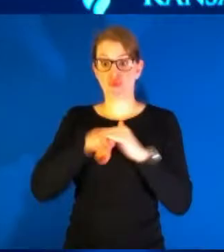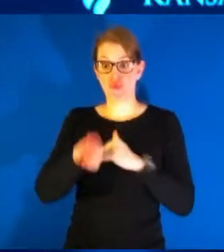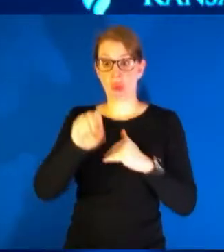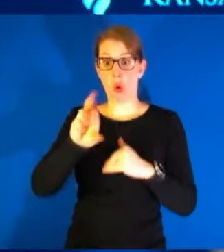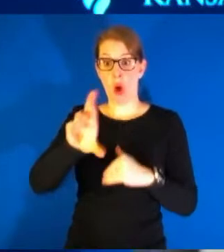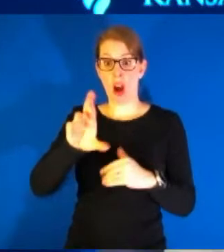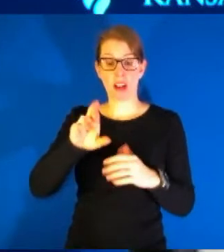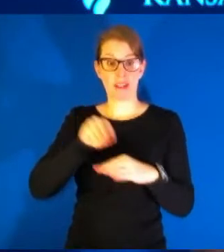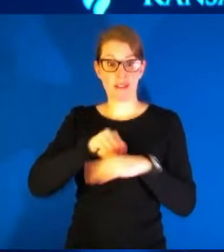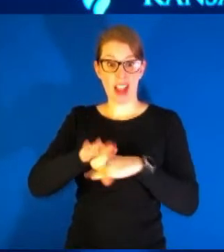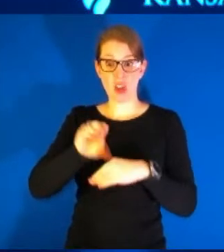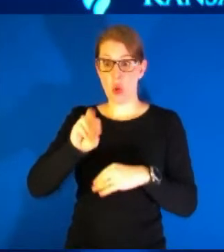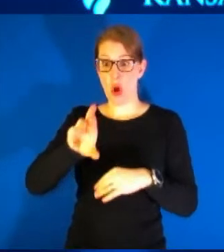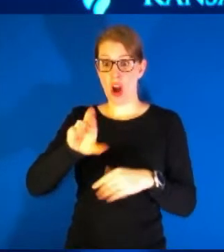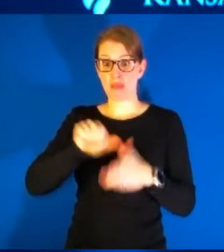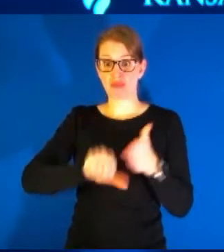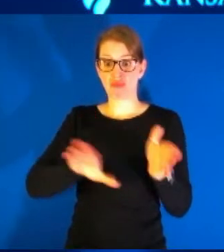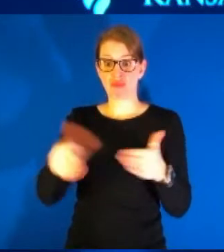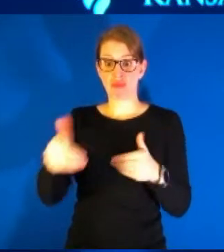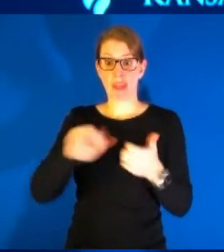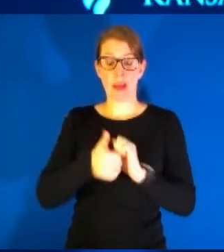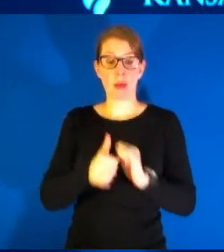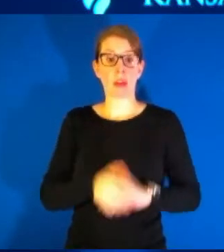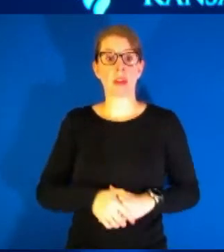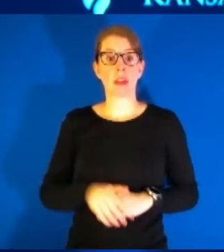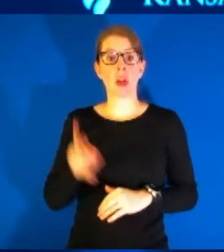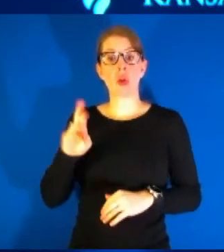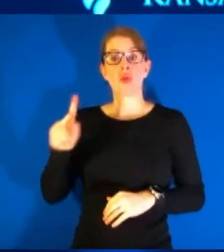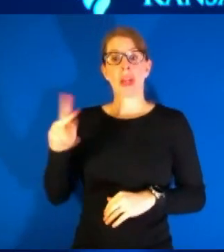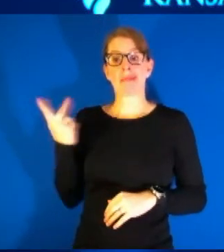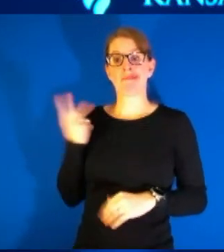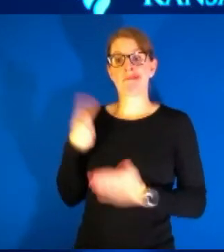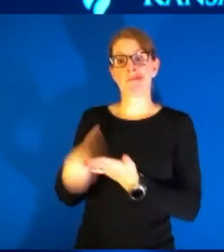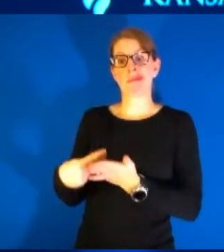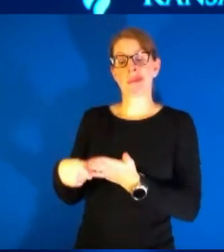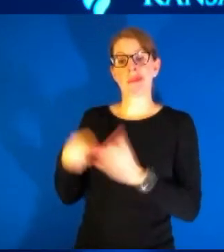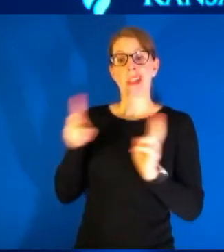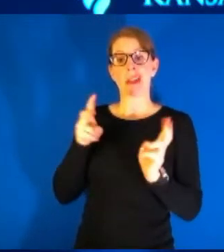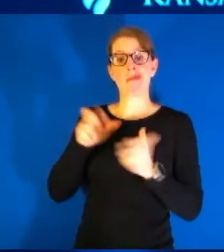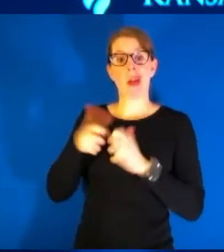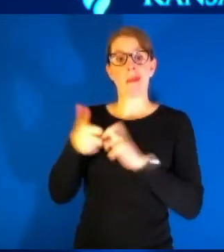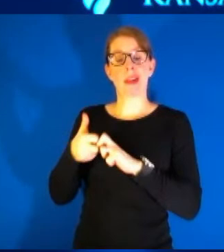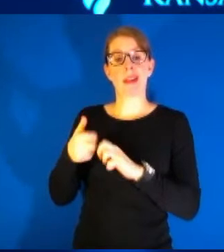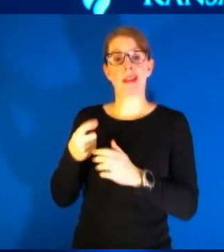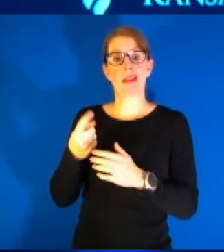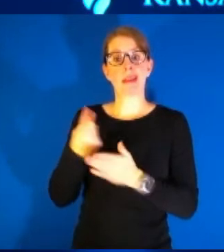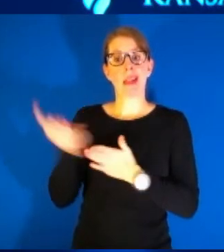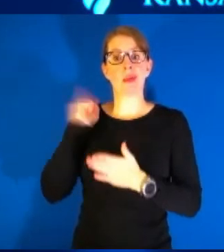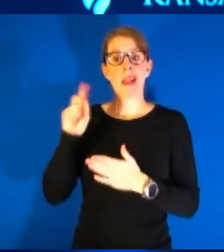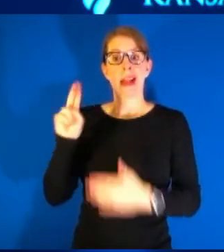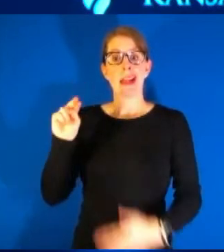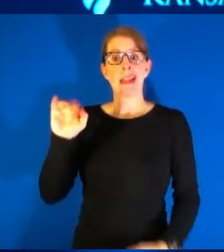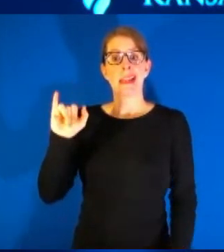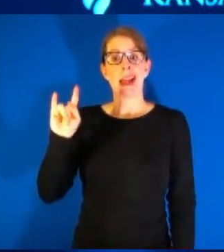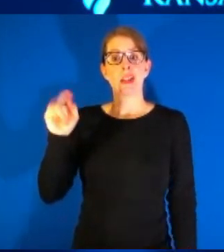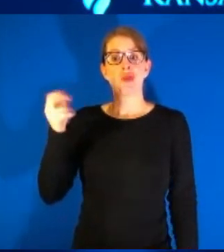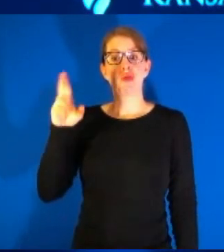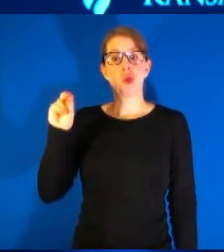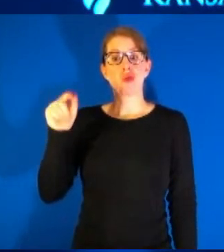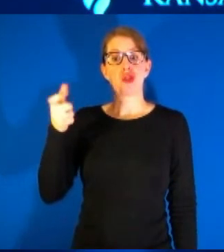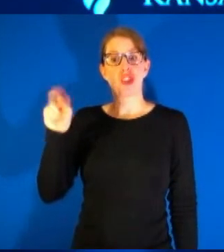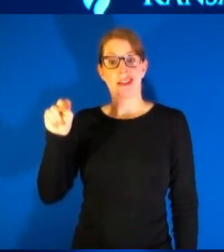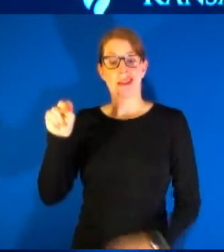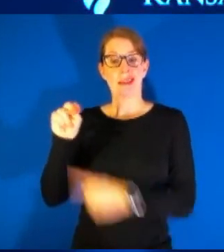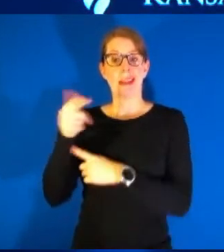it's very, very interesting. Rick and I were just dealing with an issue last week. We didn't get nitrogen gas delivered to us last week. Well,